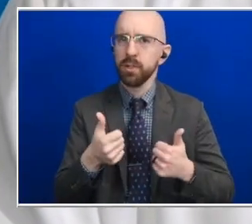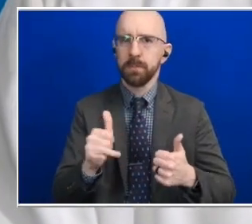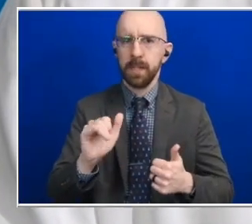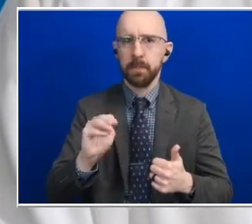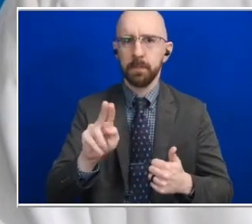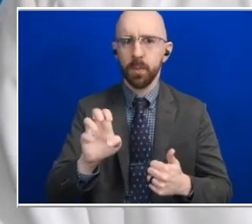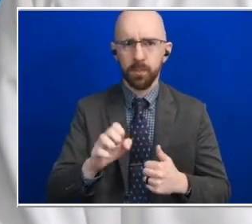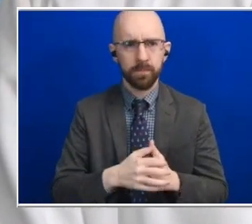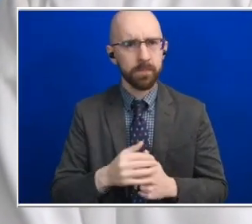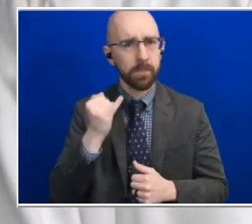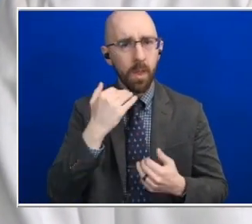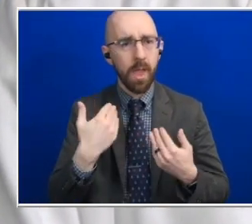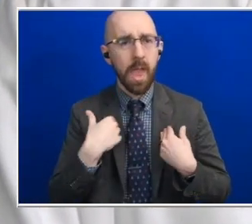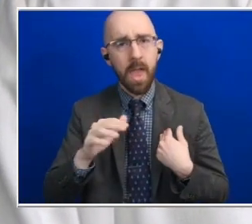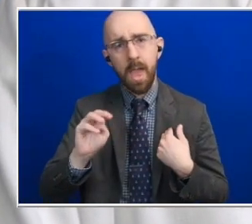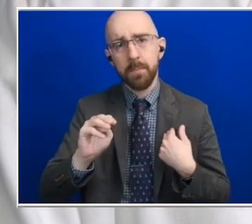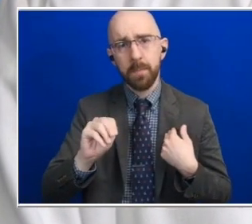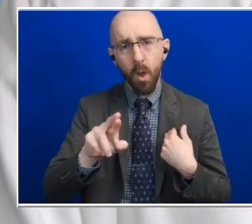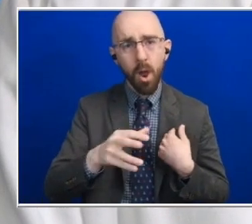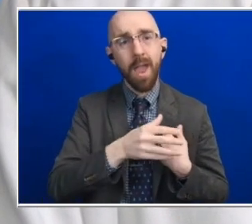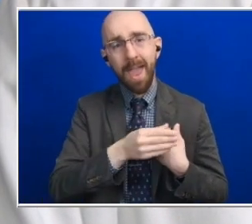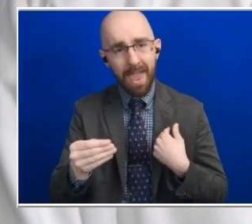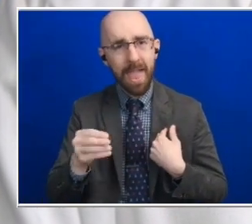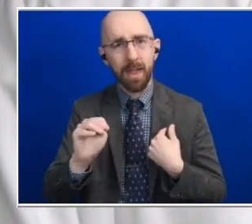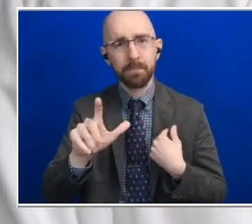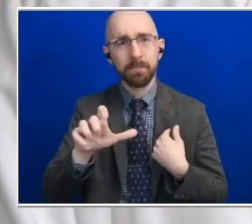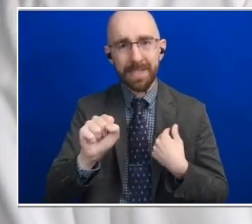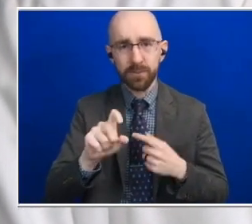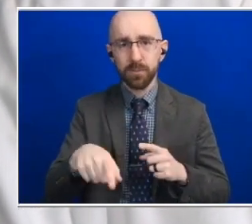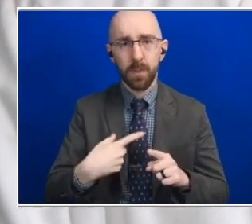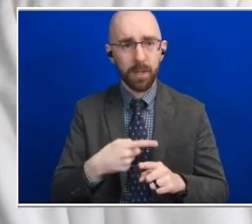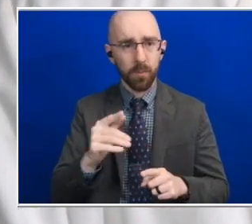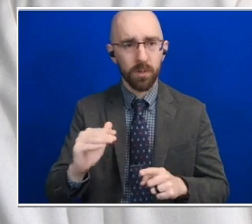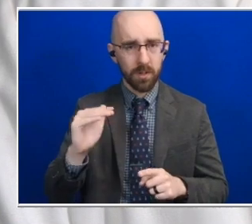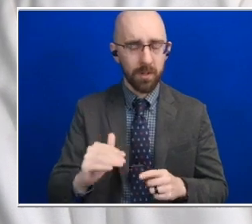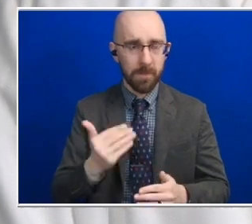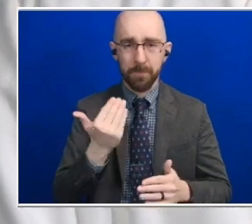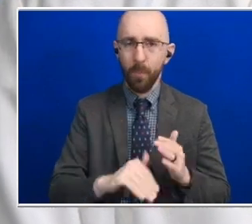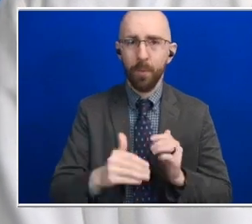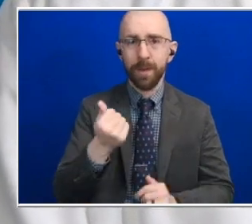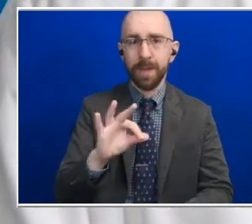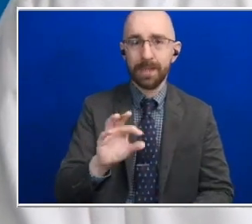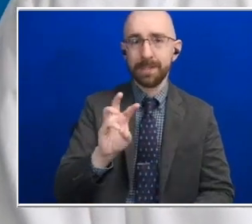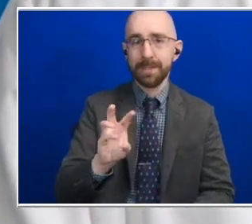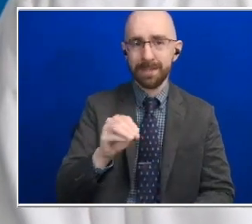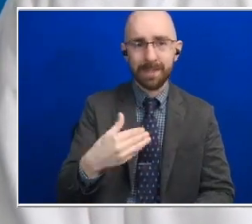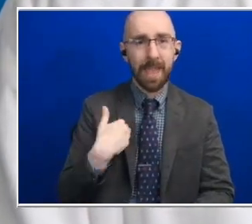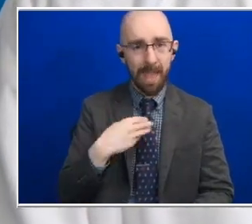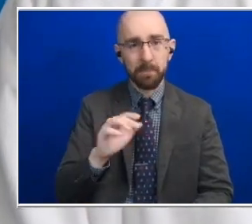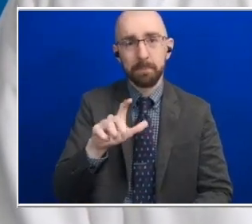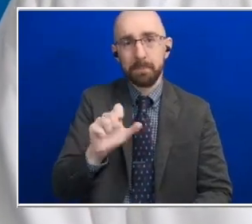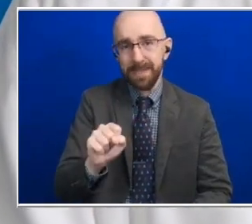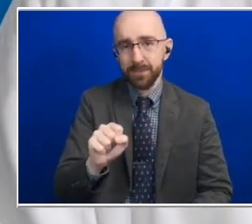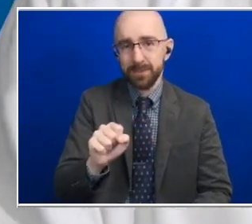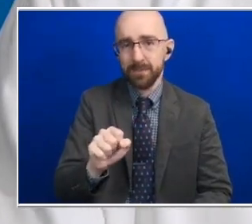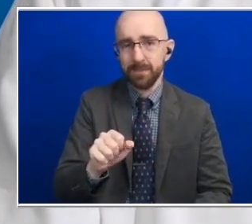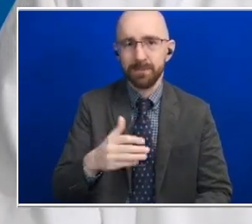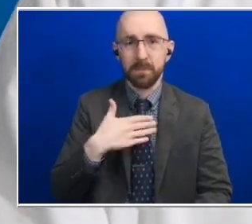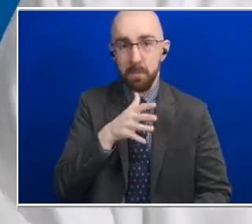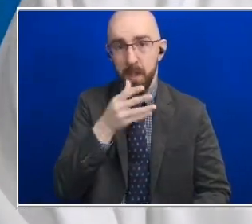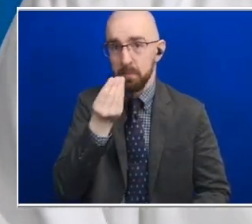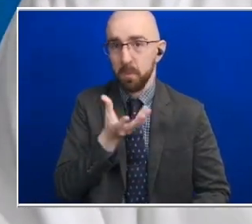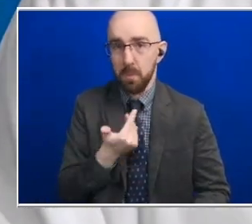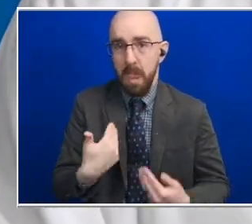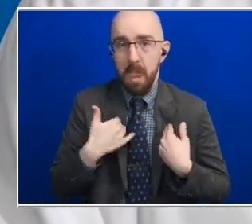an MMR and you've had measles when you were born in 1960 and you may have had measles? That's what my mom told me. Yeah, if you